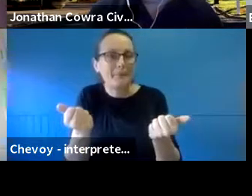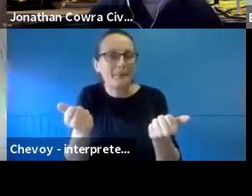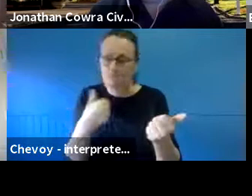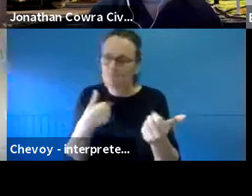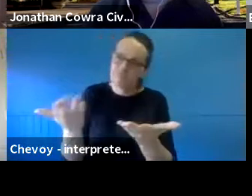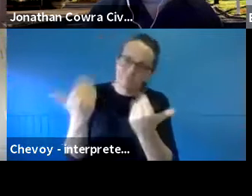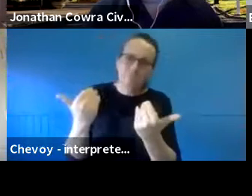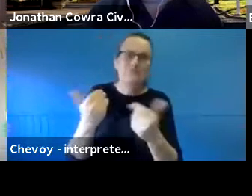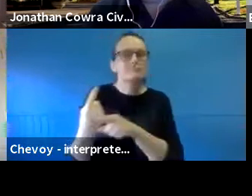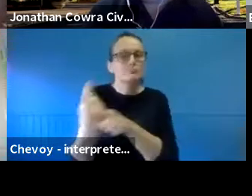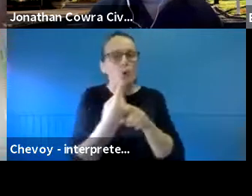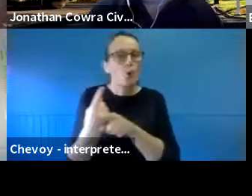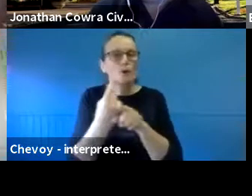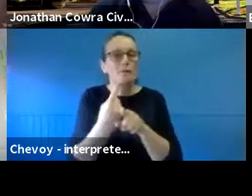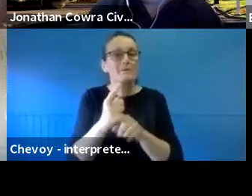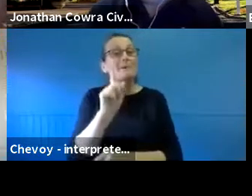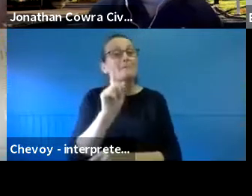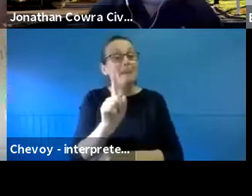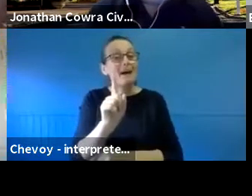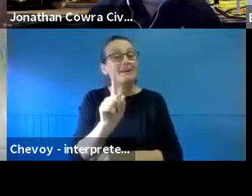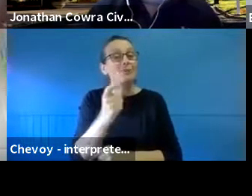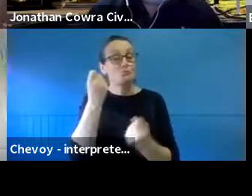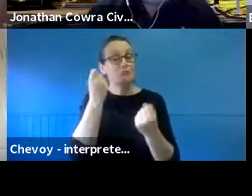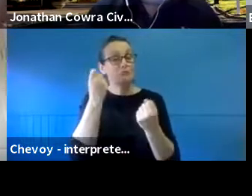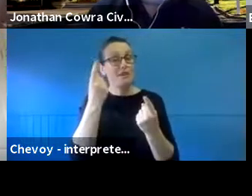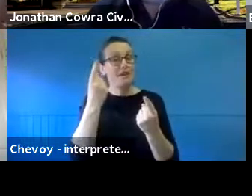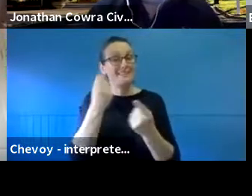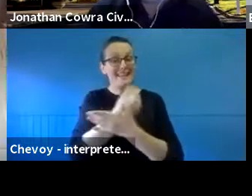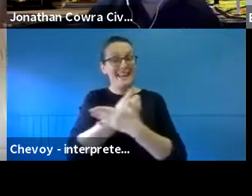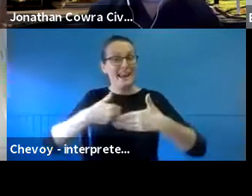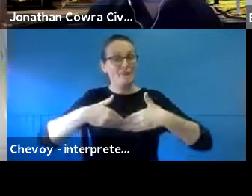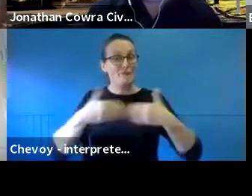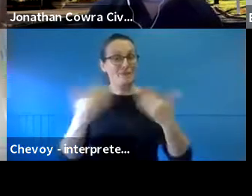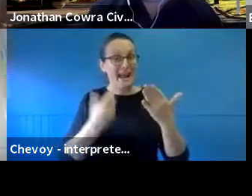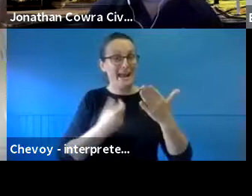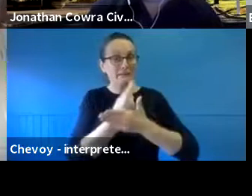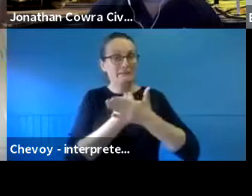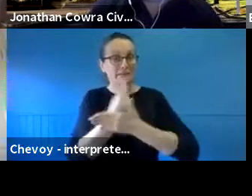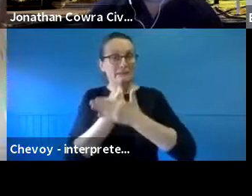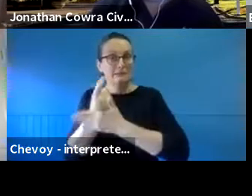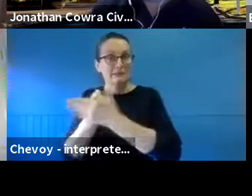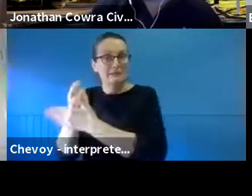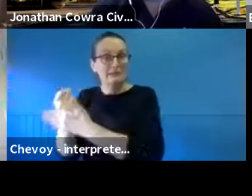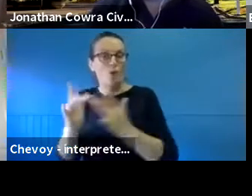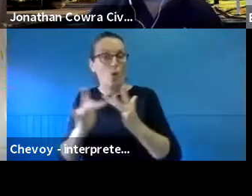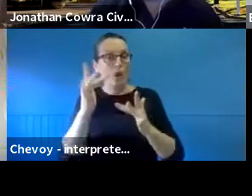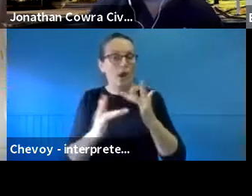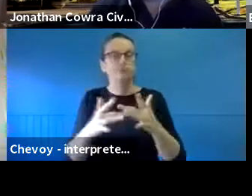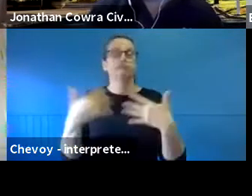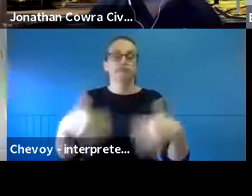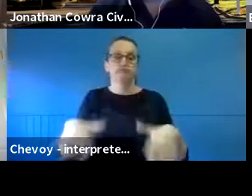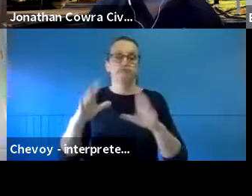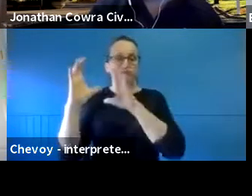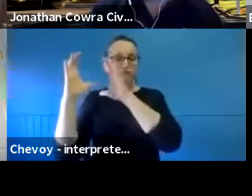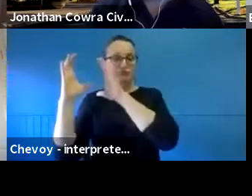One of the things we learned very quickly, though, was that programming a daily event, even if it is online, is a massive